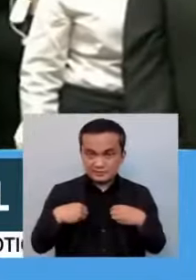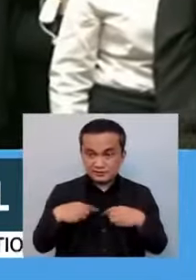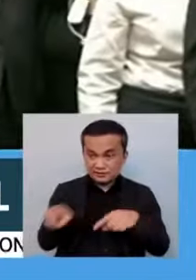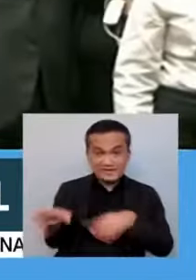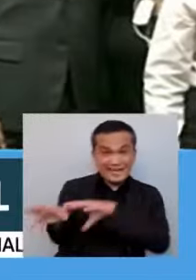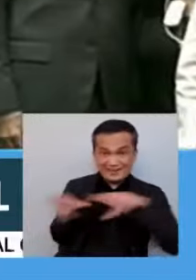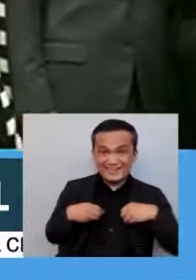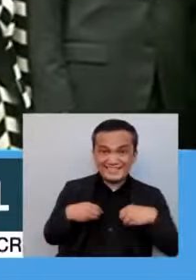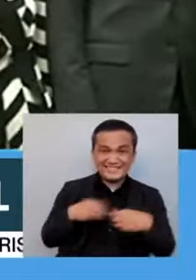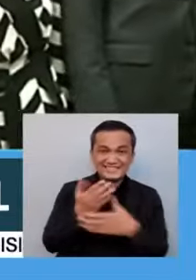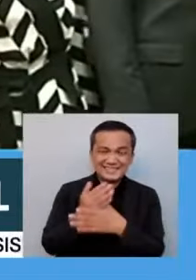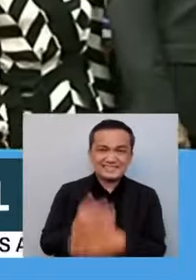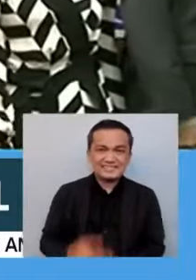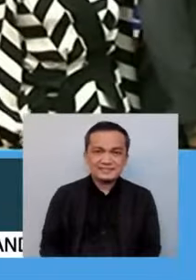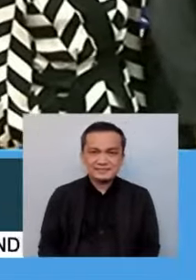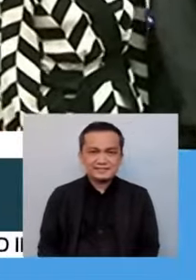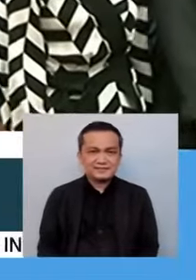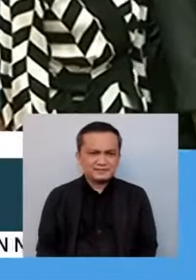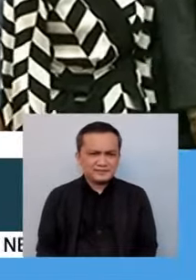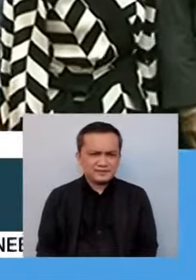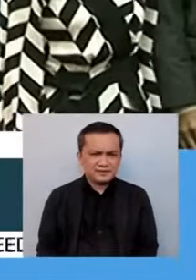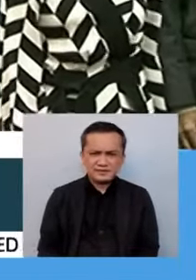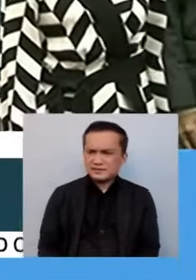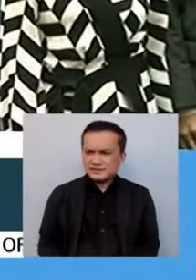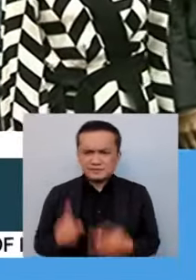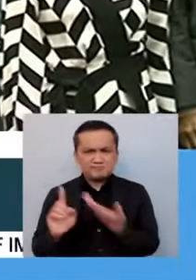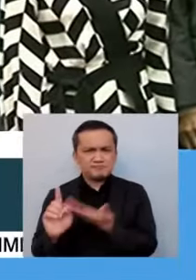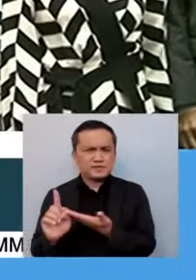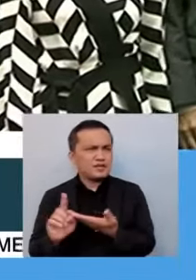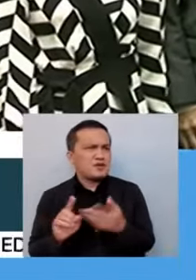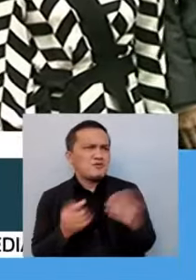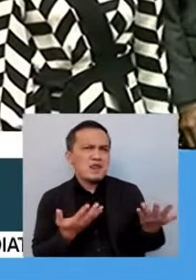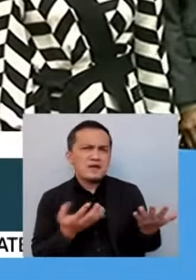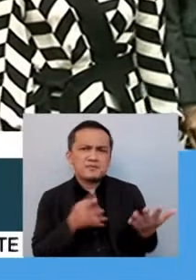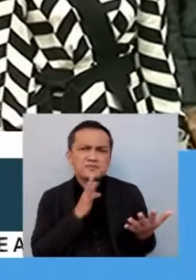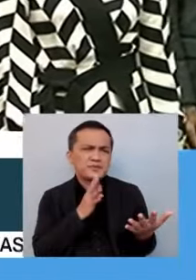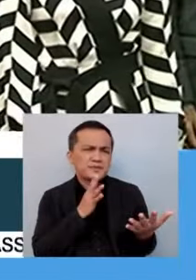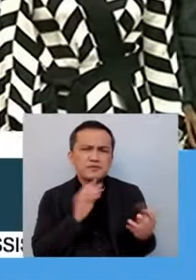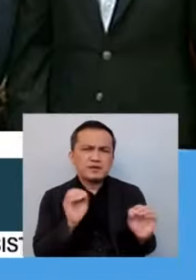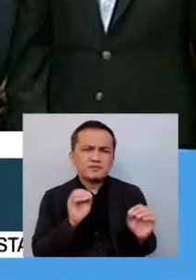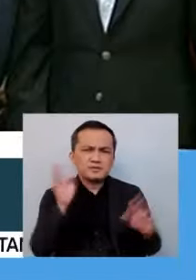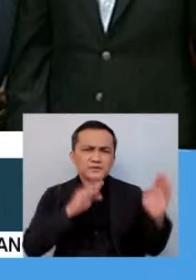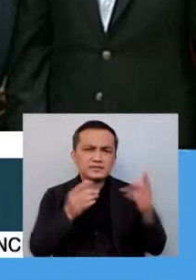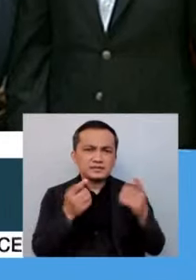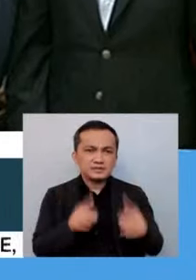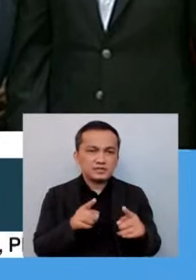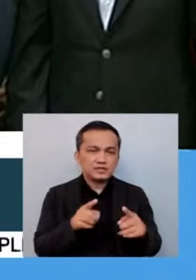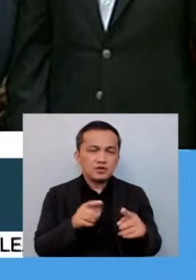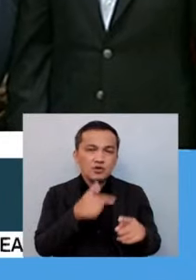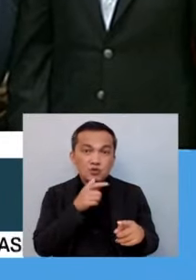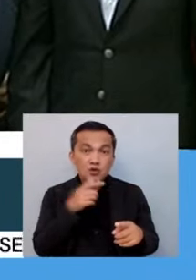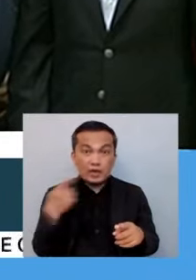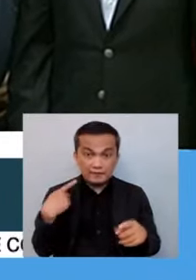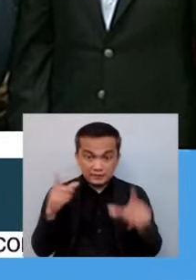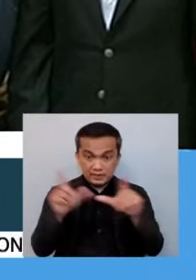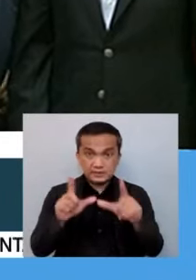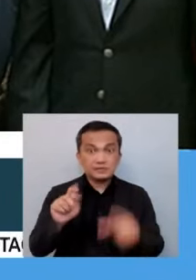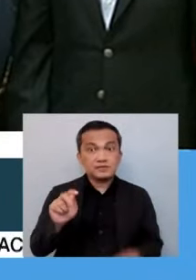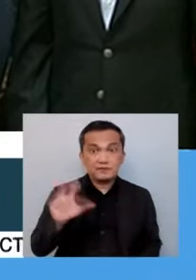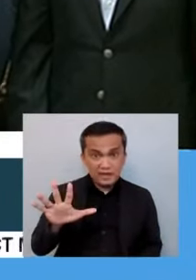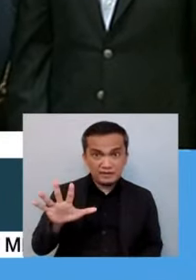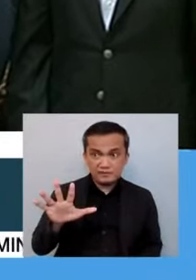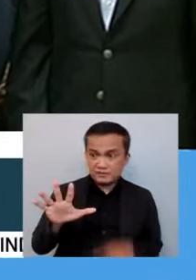Walang problema dun sa nangyari, no? Ang entity na may prangkisa dito, yung TV5. Yes. No? Wala ko